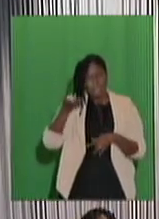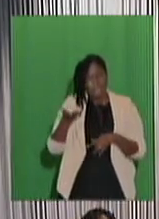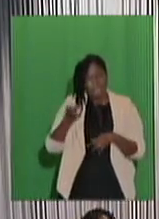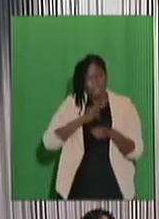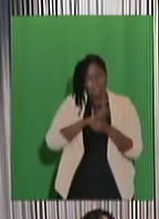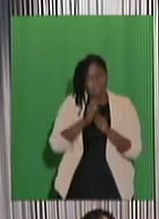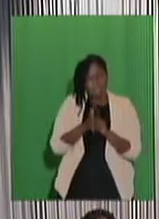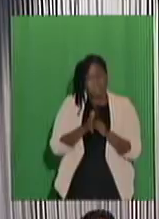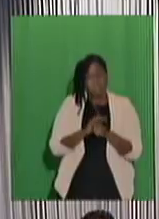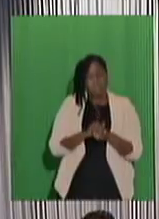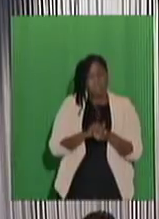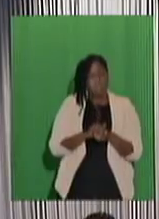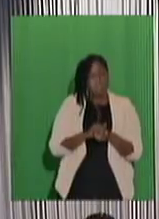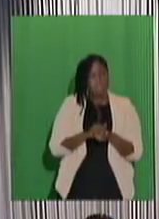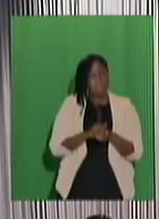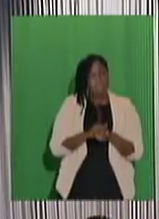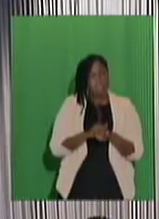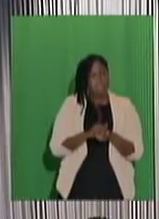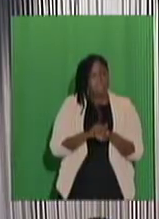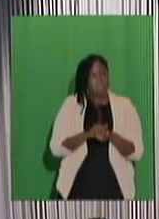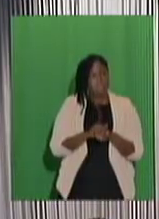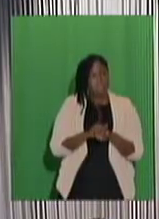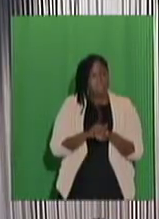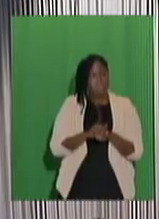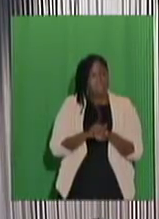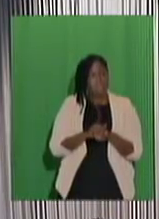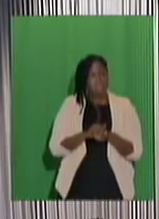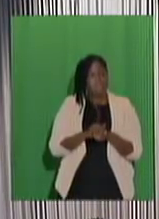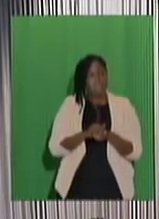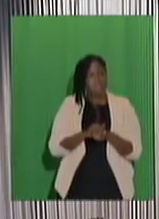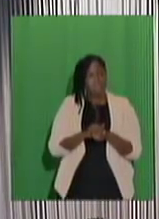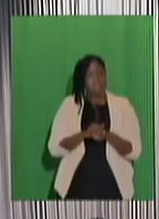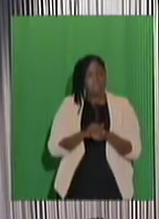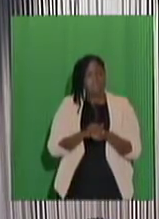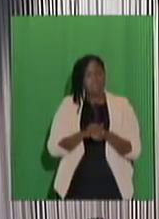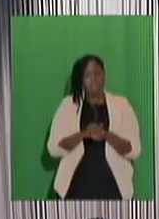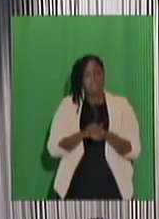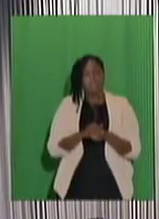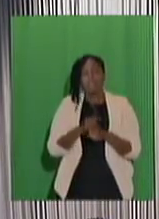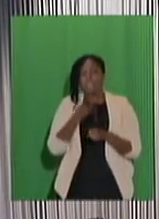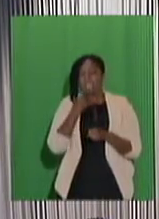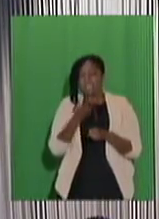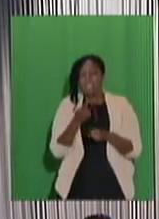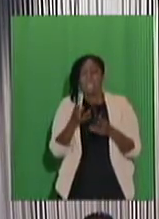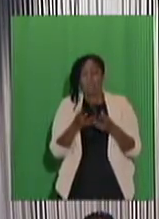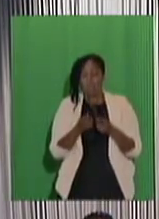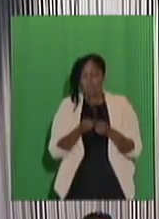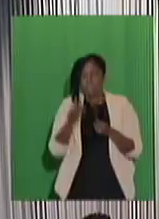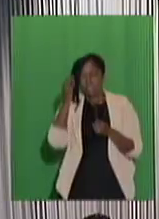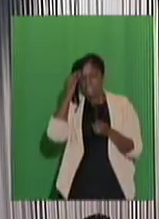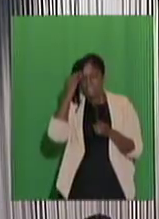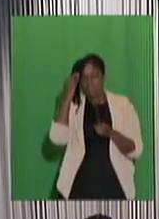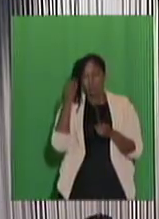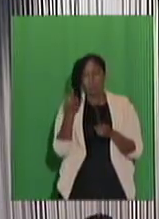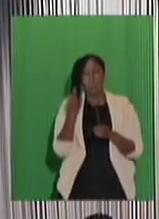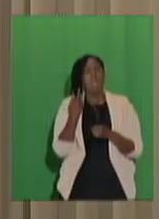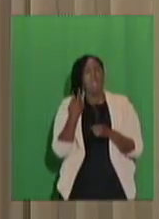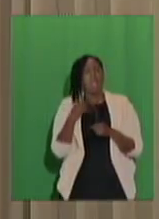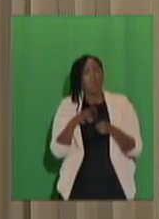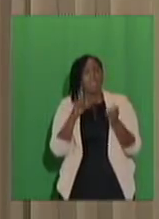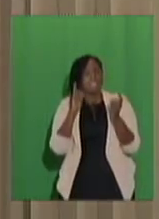I think so, yeah. He's saying something, but I'm not here. Lissano? Yes, sorry. I wanted to know the exact date that the person reported